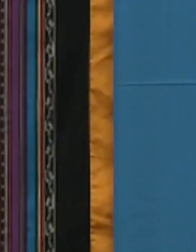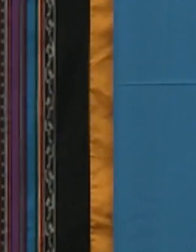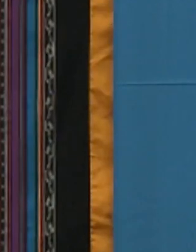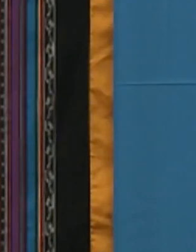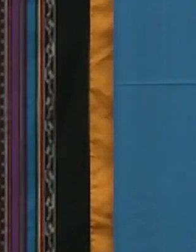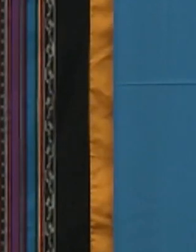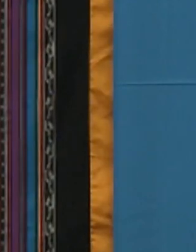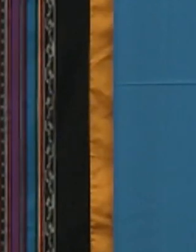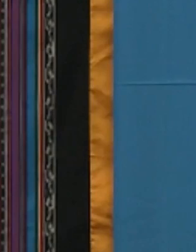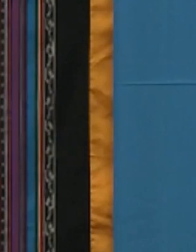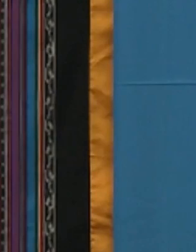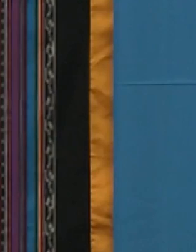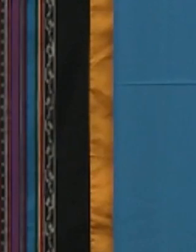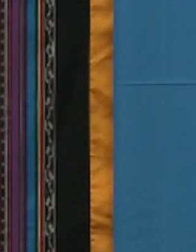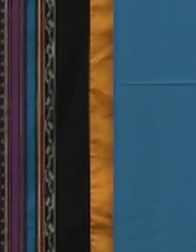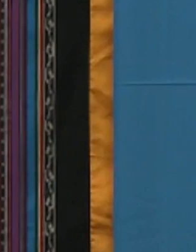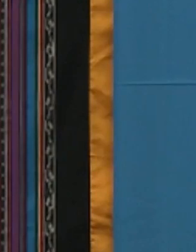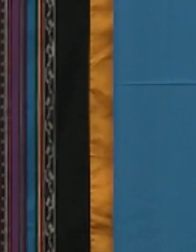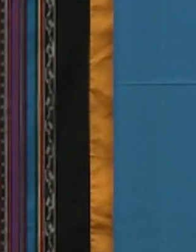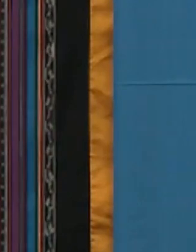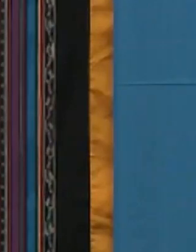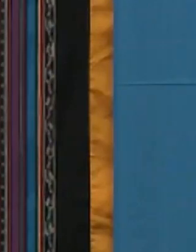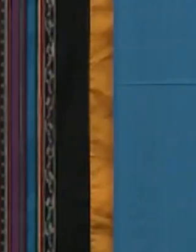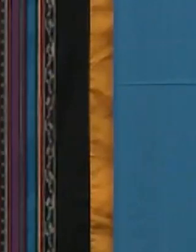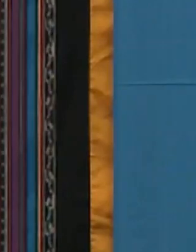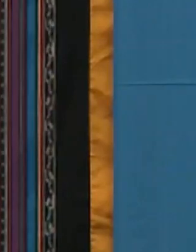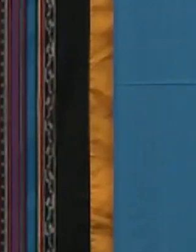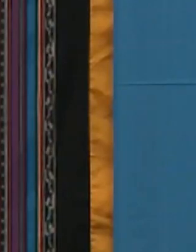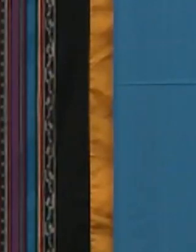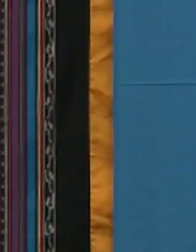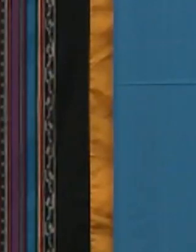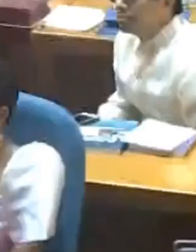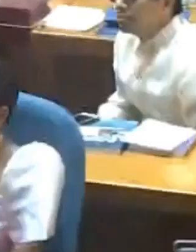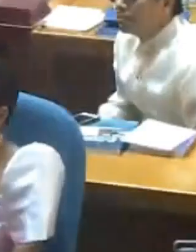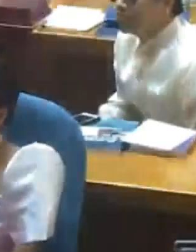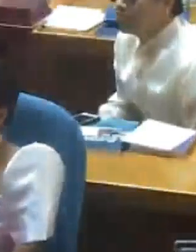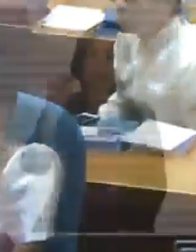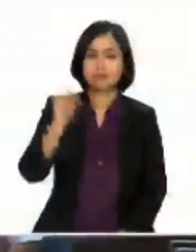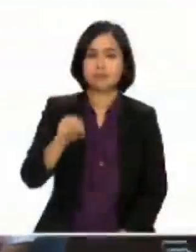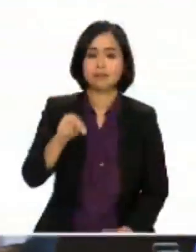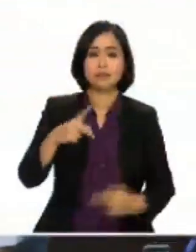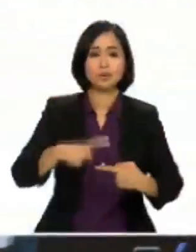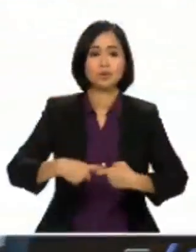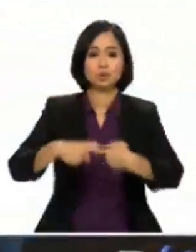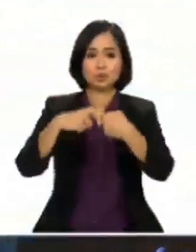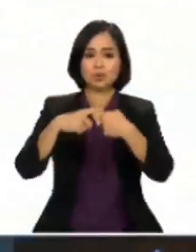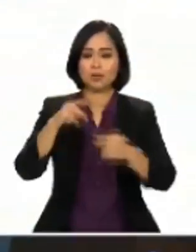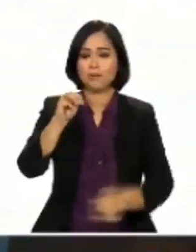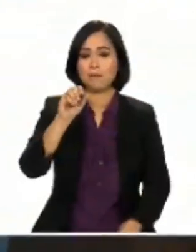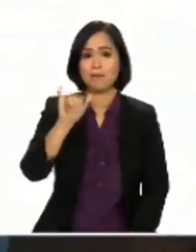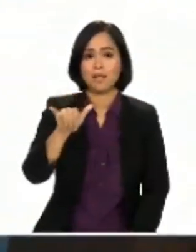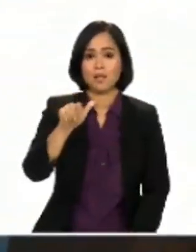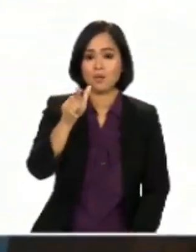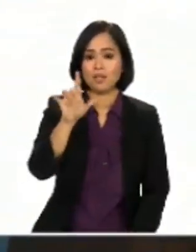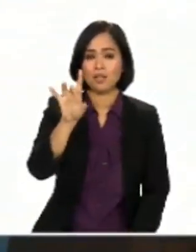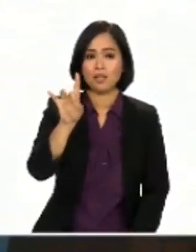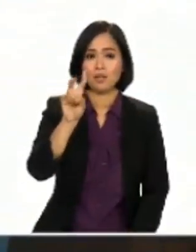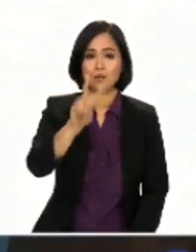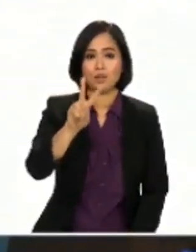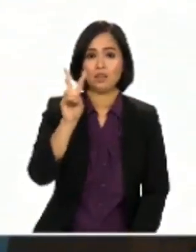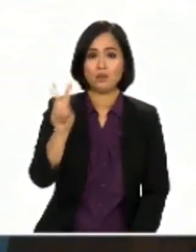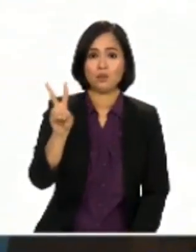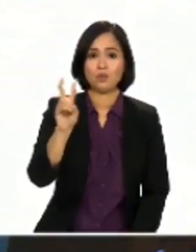you have to study this very carefully. Congress has to postpone the May 2020